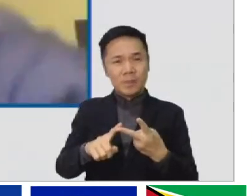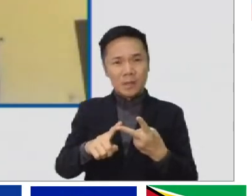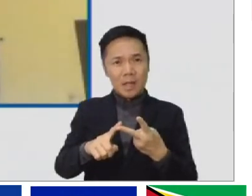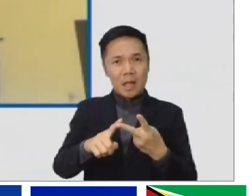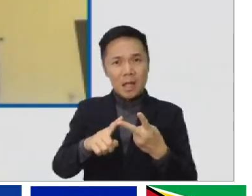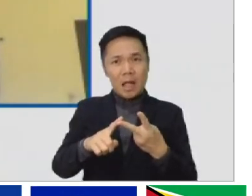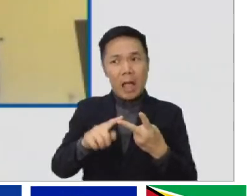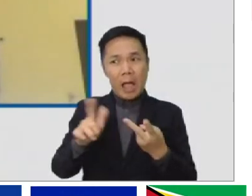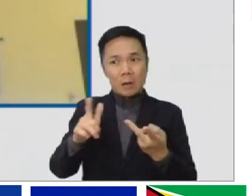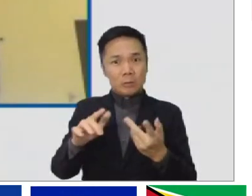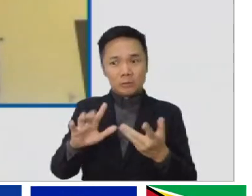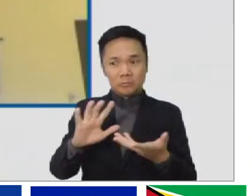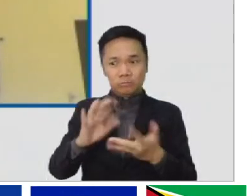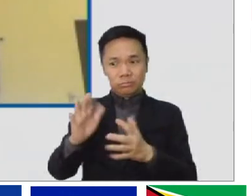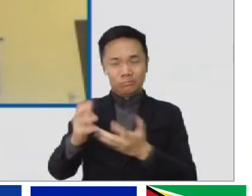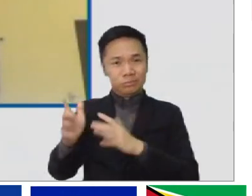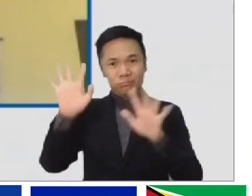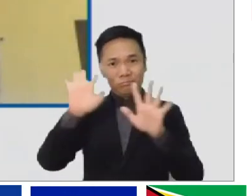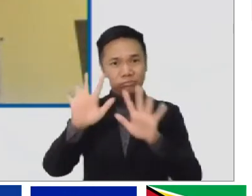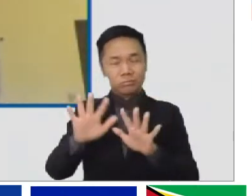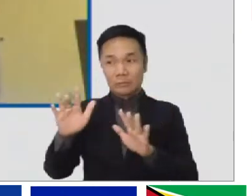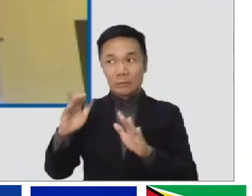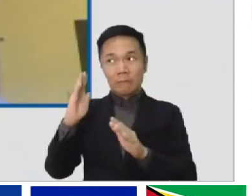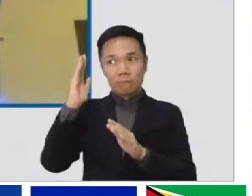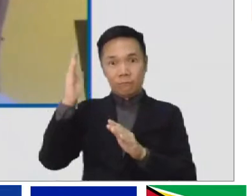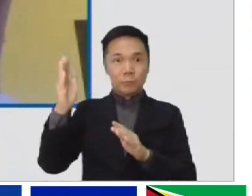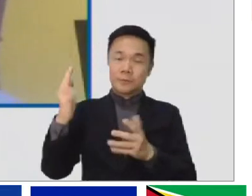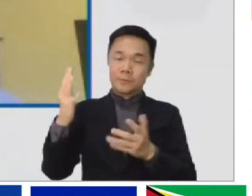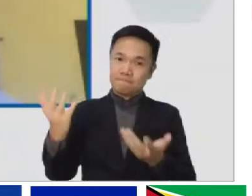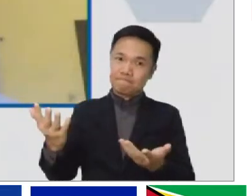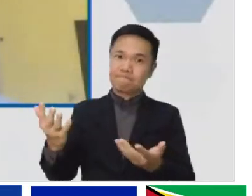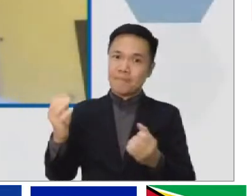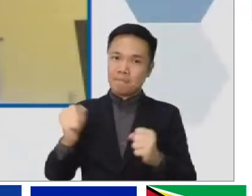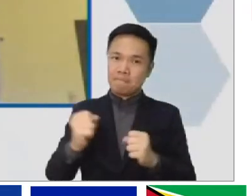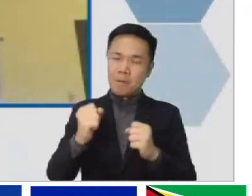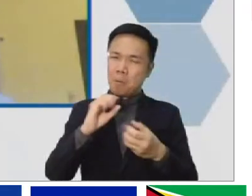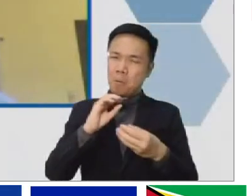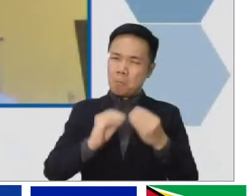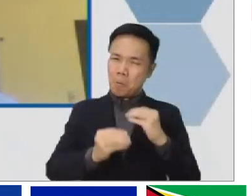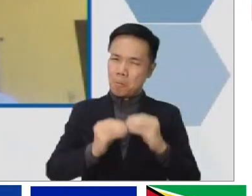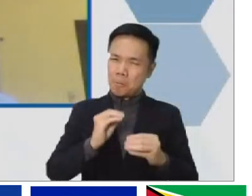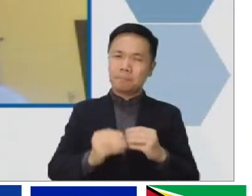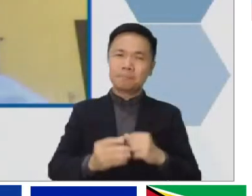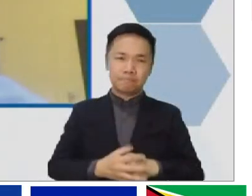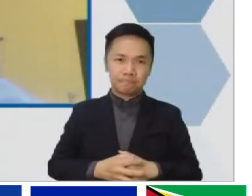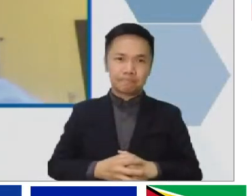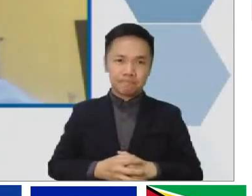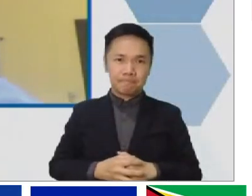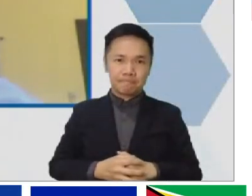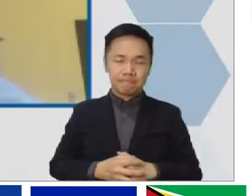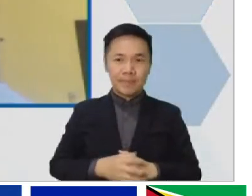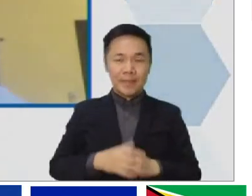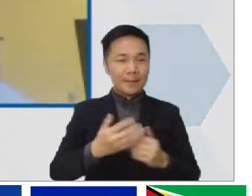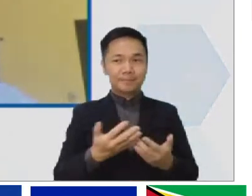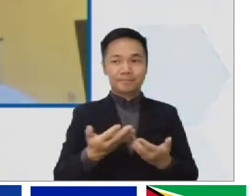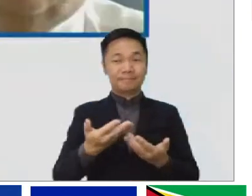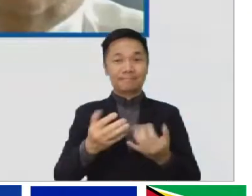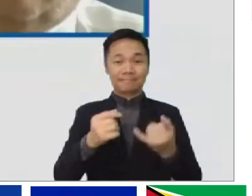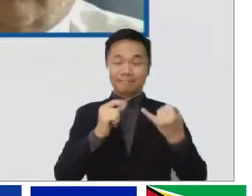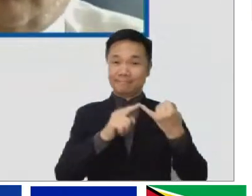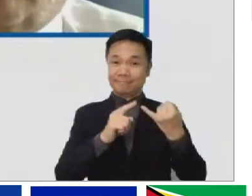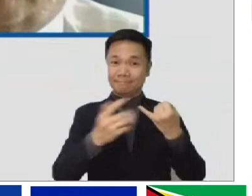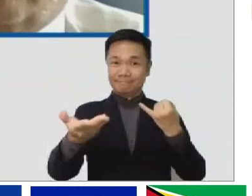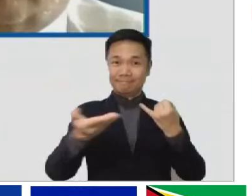future. With that, I would then pass to our penultimate speaker, Sergio Rico,